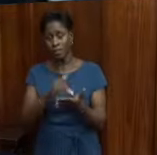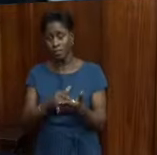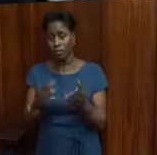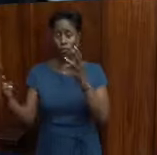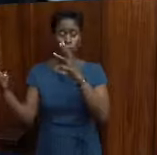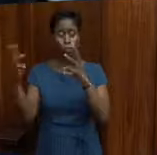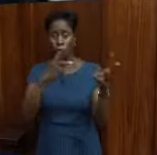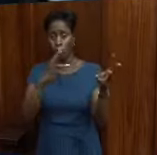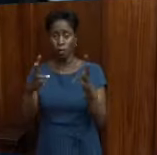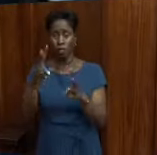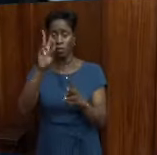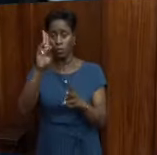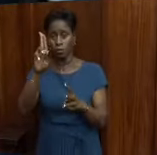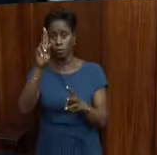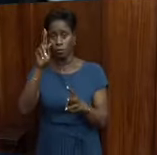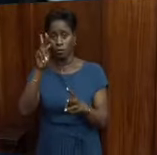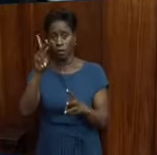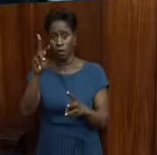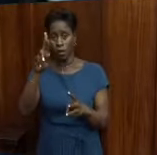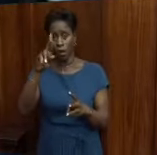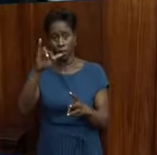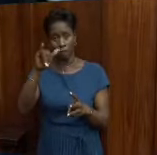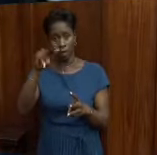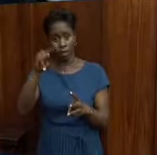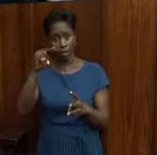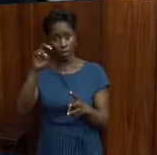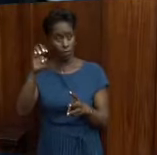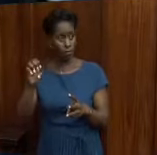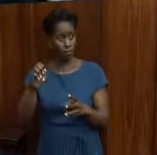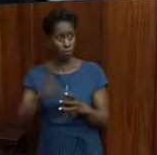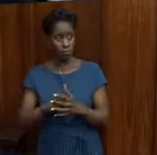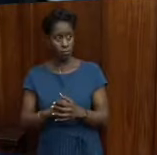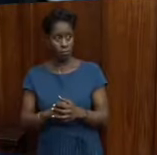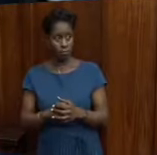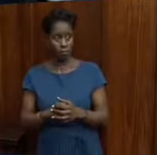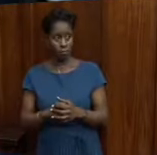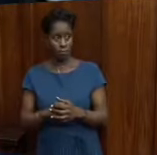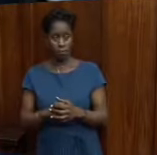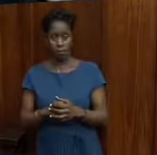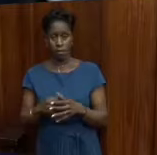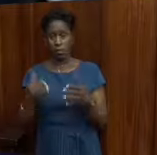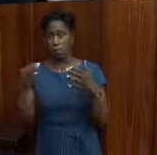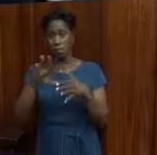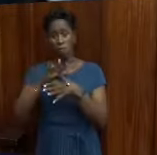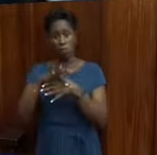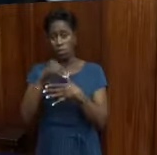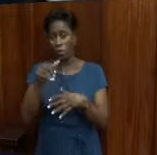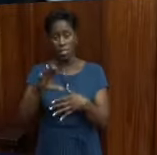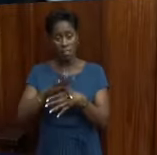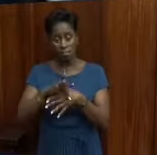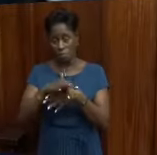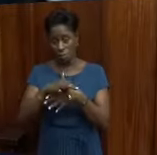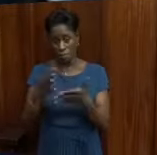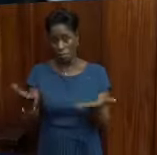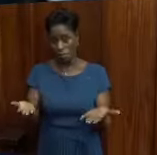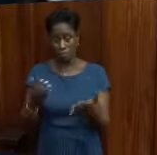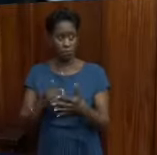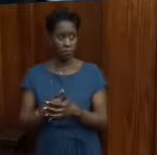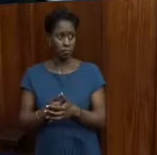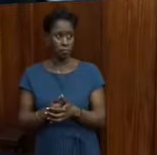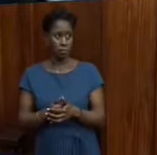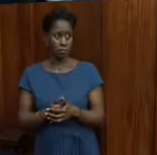effect on major global food staples such as the wheat supply. What then, Mr. Speaker, is the importance